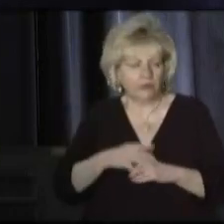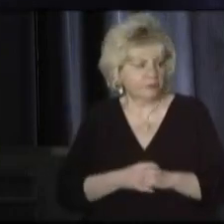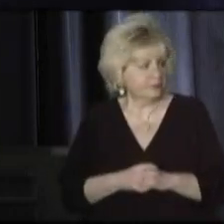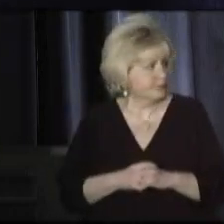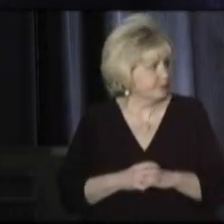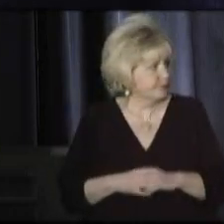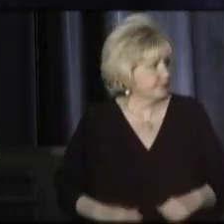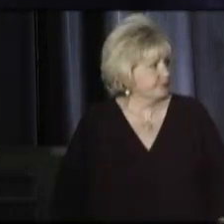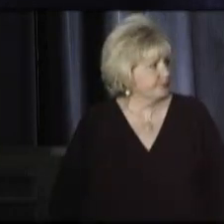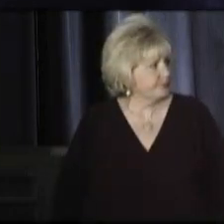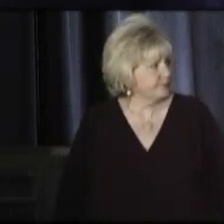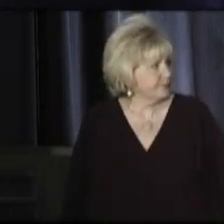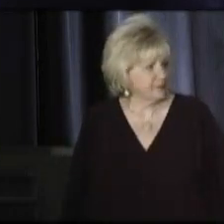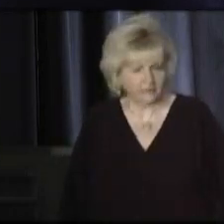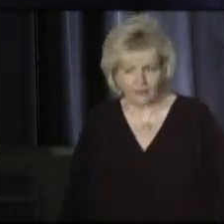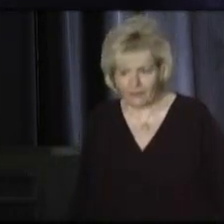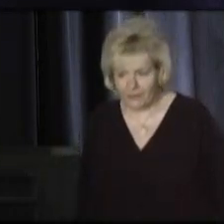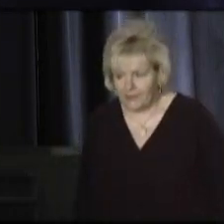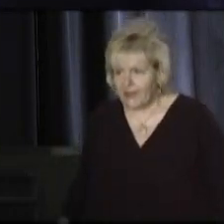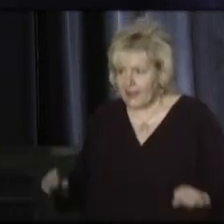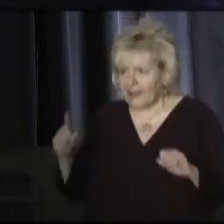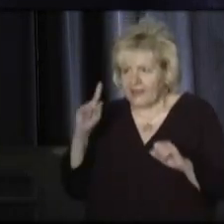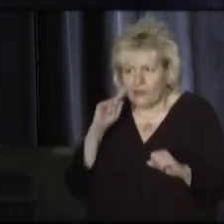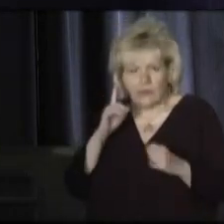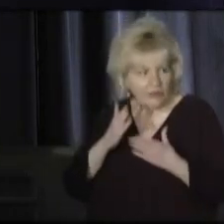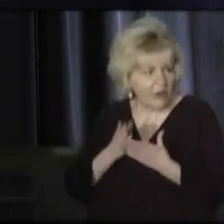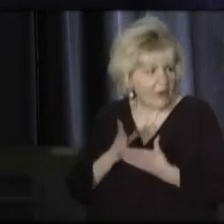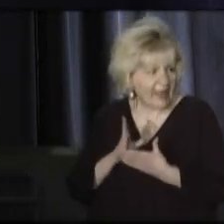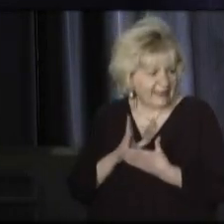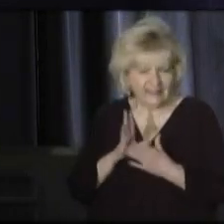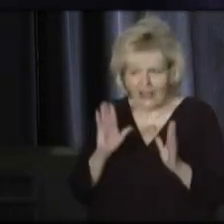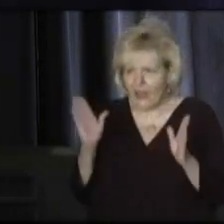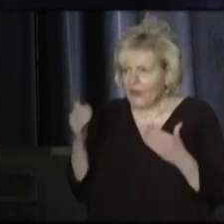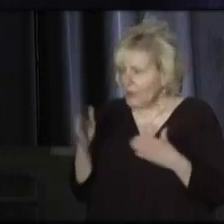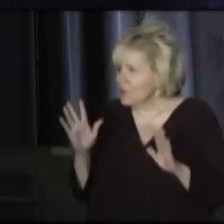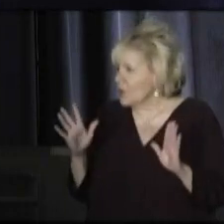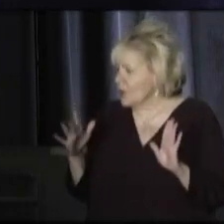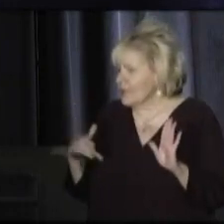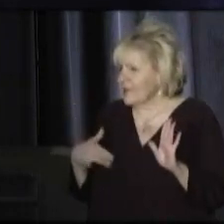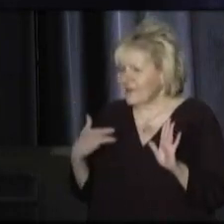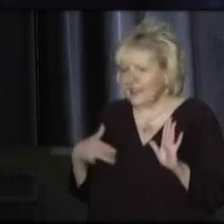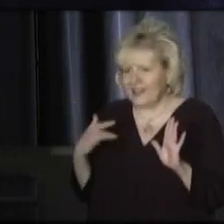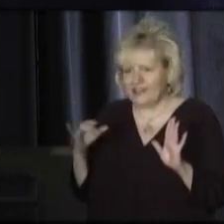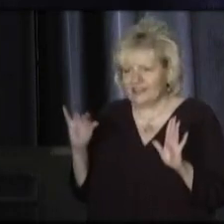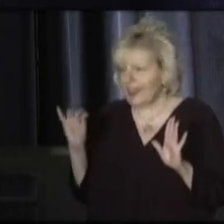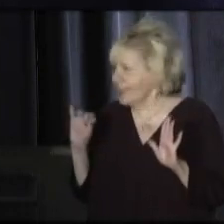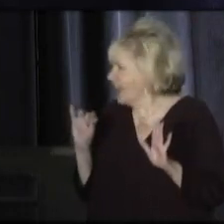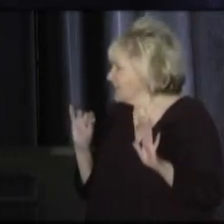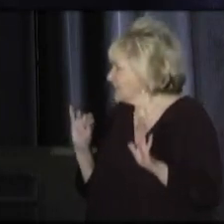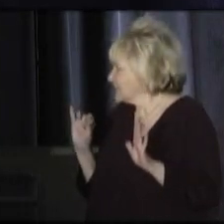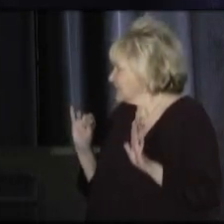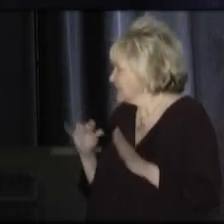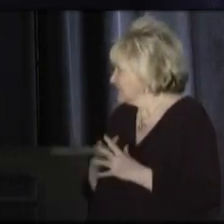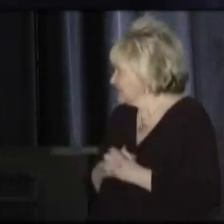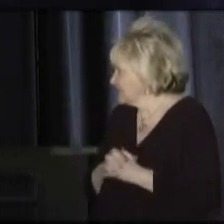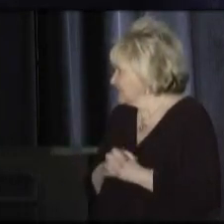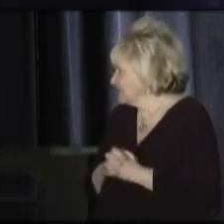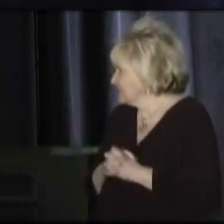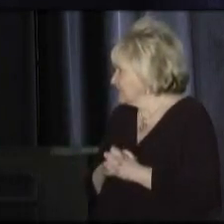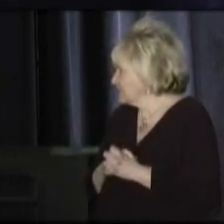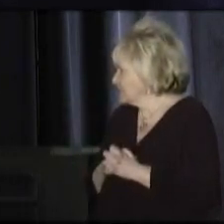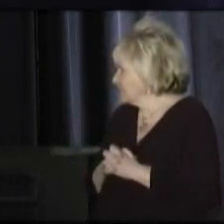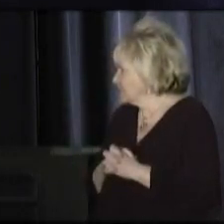impressively and loyally irritated, this when the book was first announced, when his name started appearing again. But the